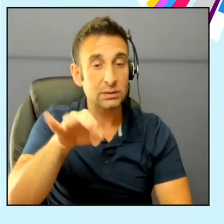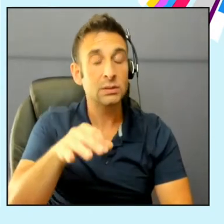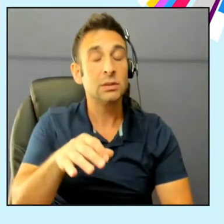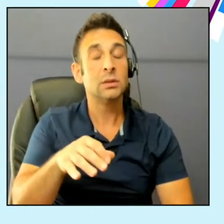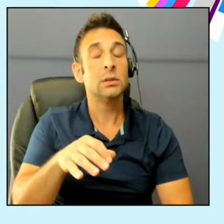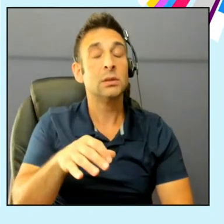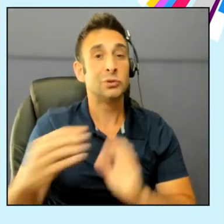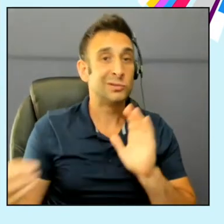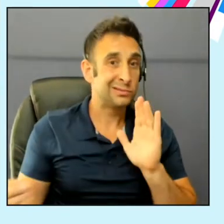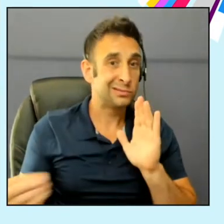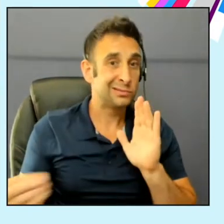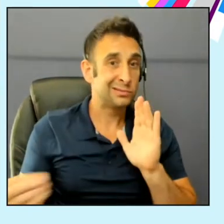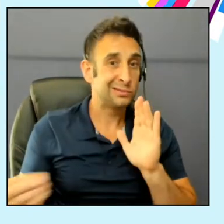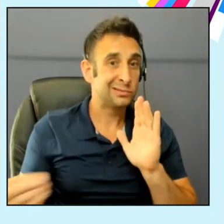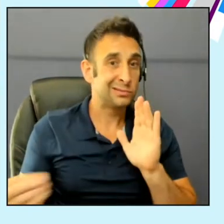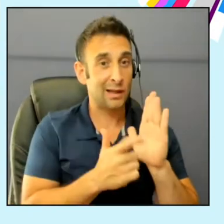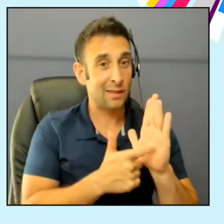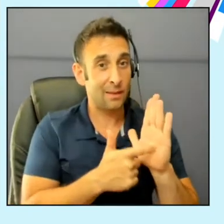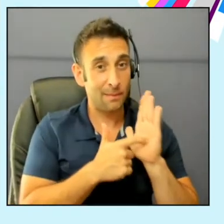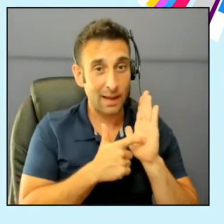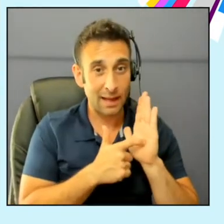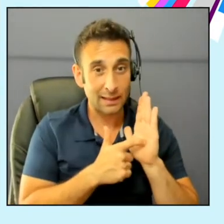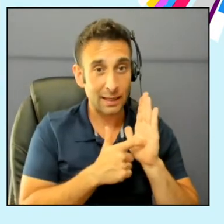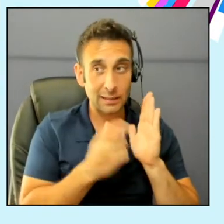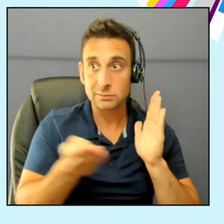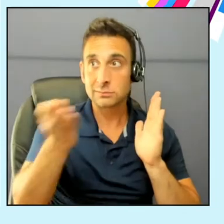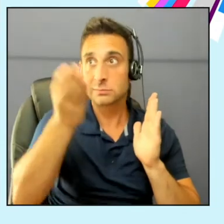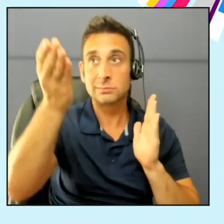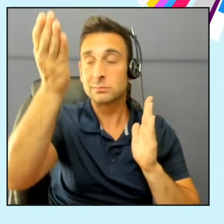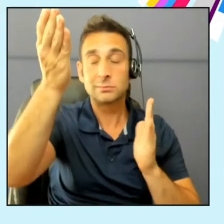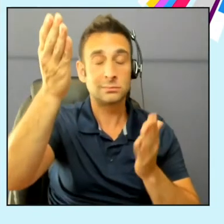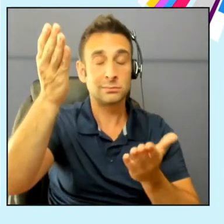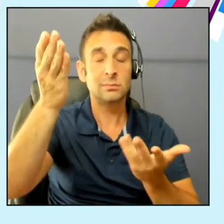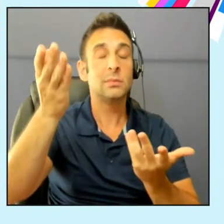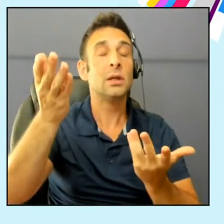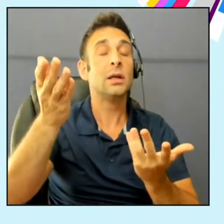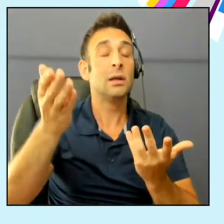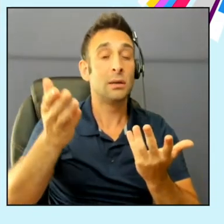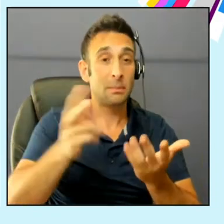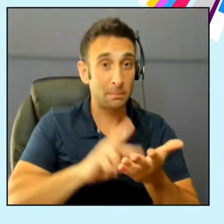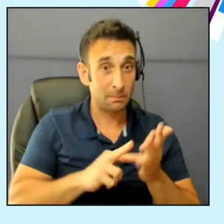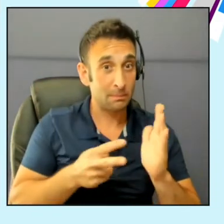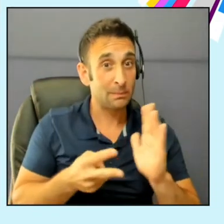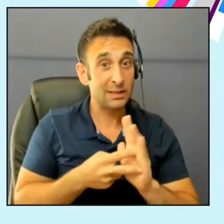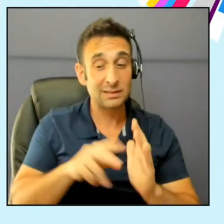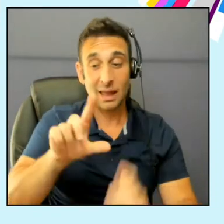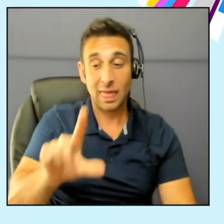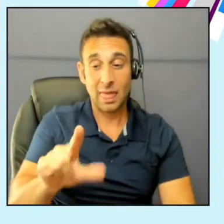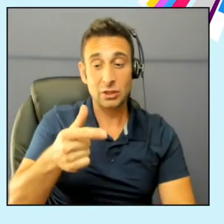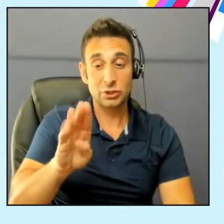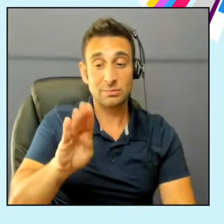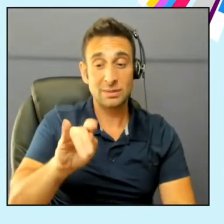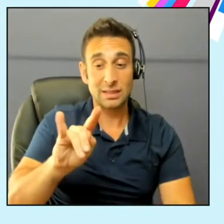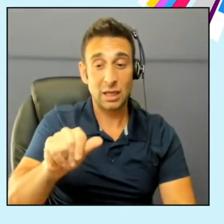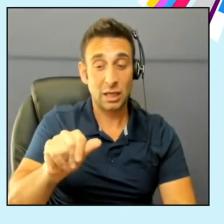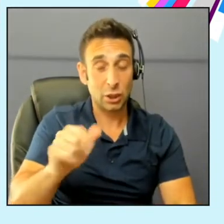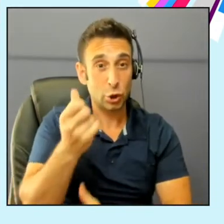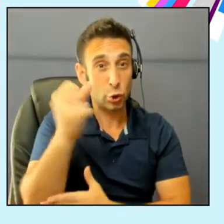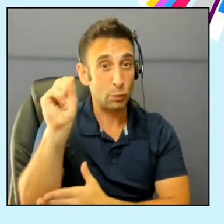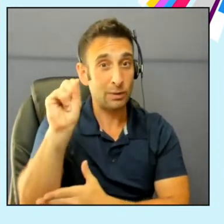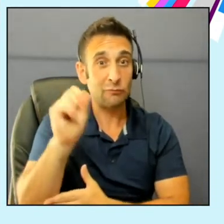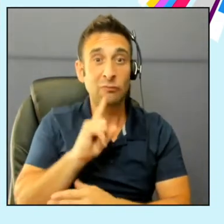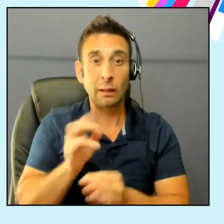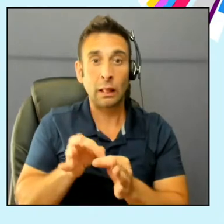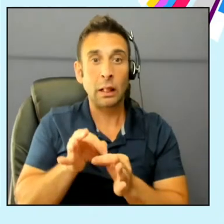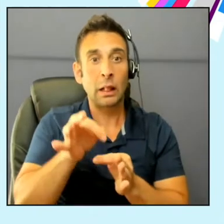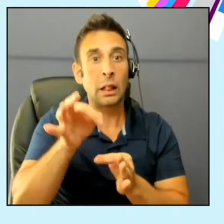to get this through the finishing line, this could push back the LGBTI movement globally 15, if